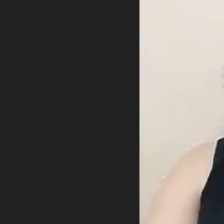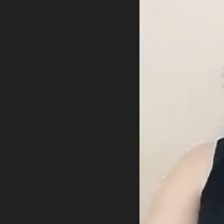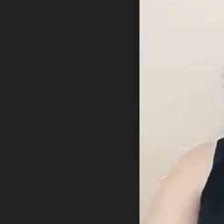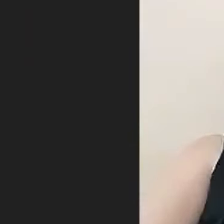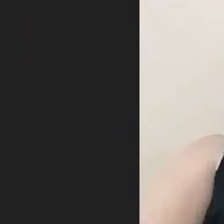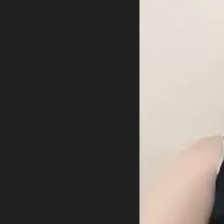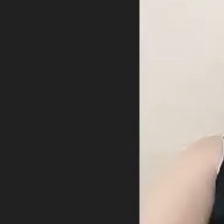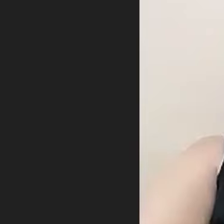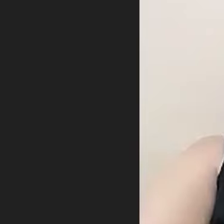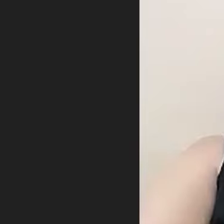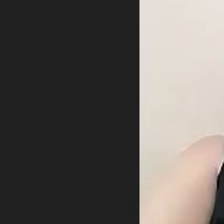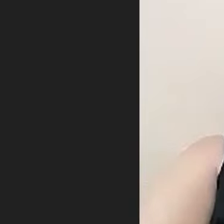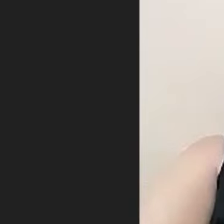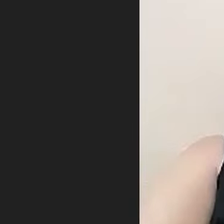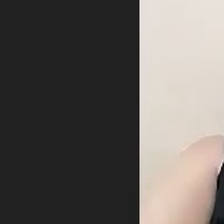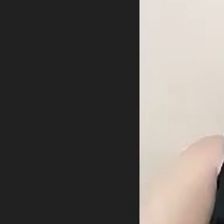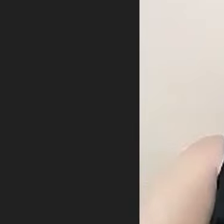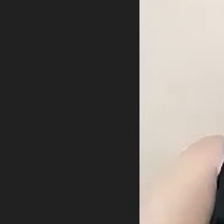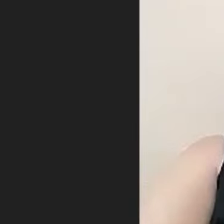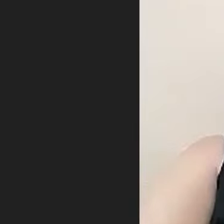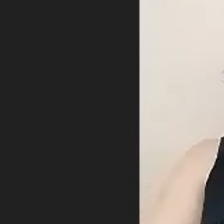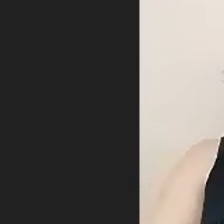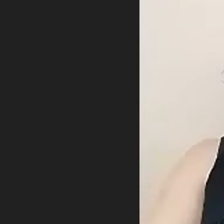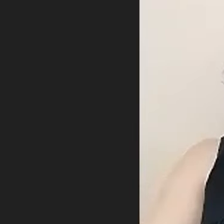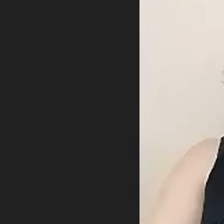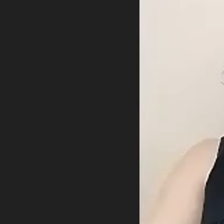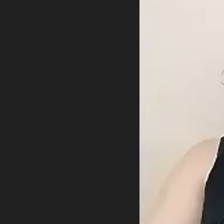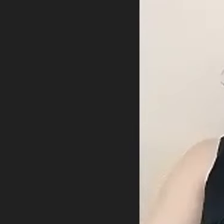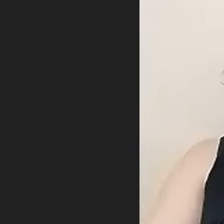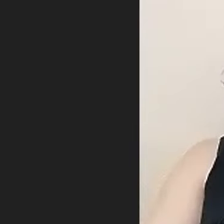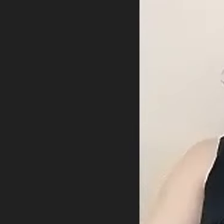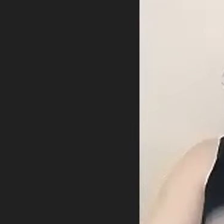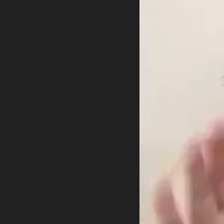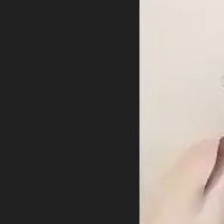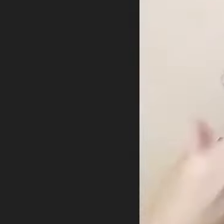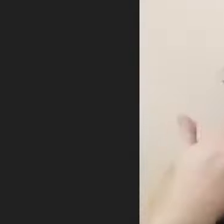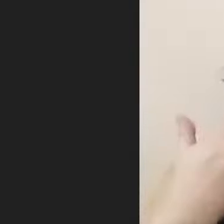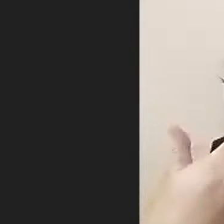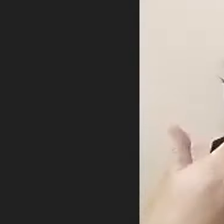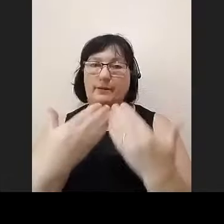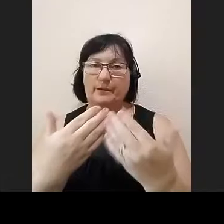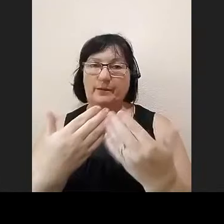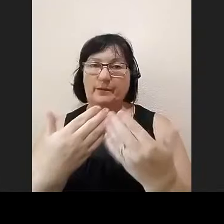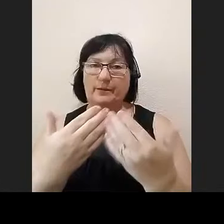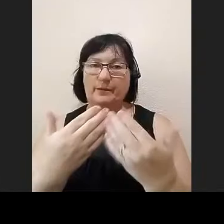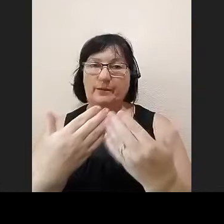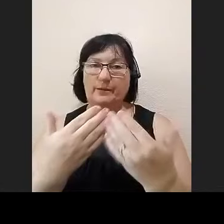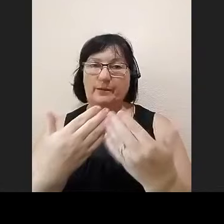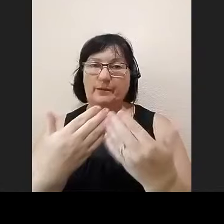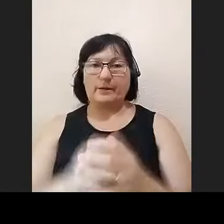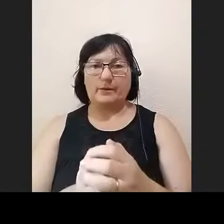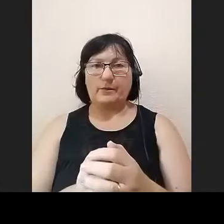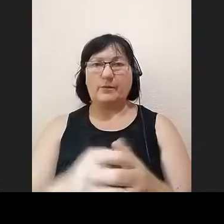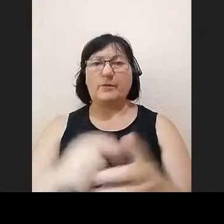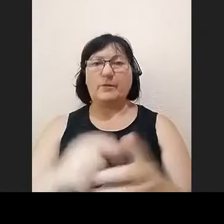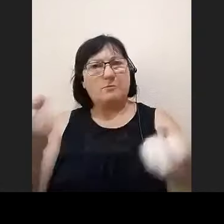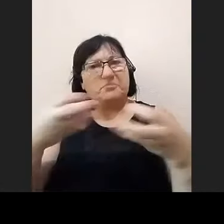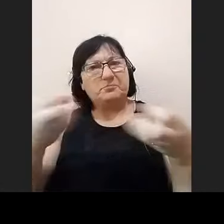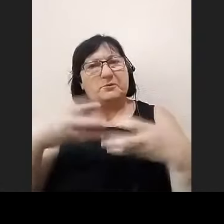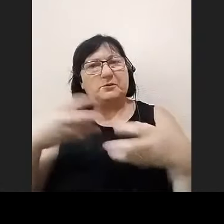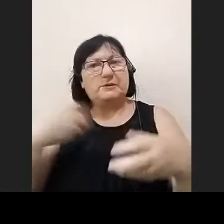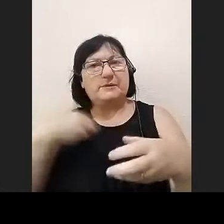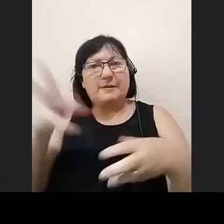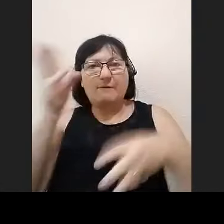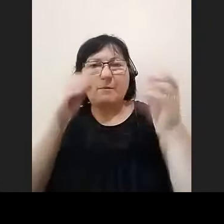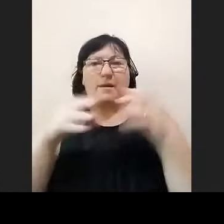Thank you, Mrs. Vavyar, for those insights into trade facilitation and how the AEO can assist in building and